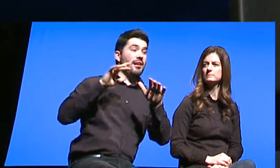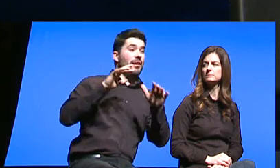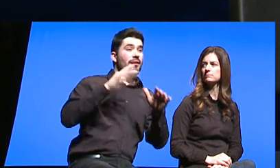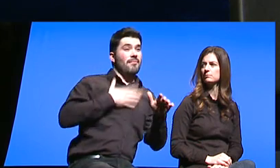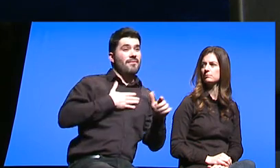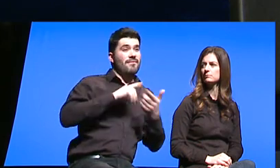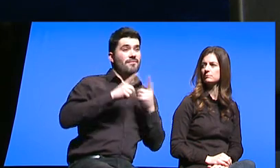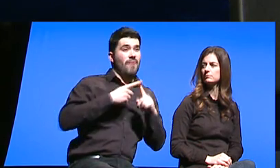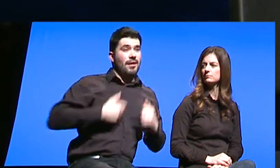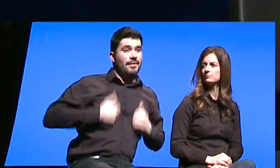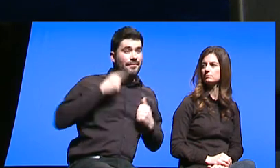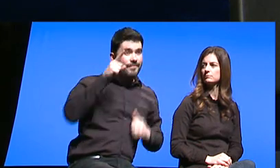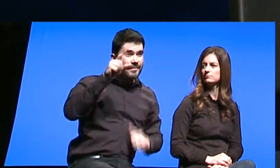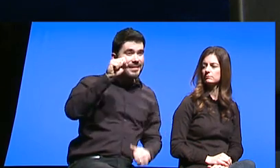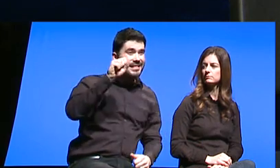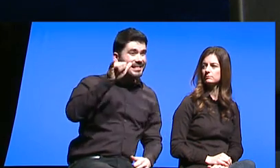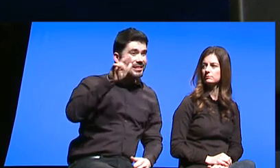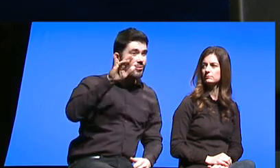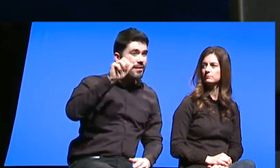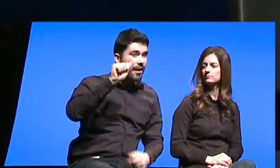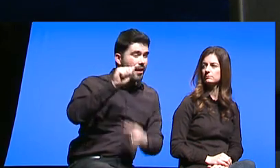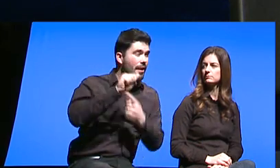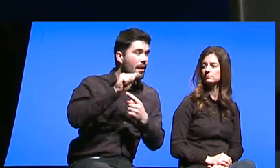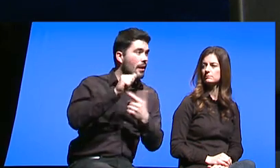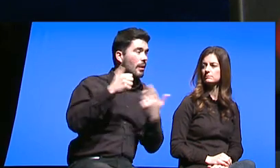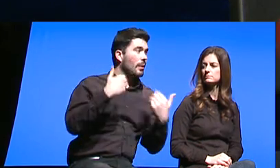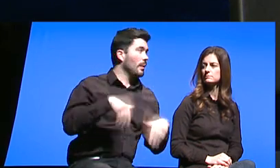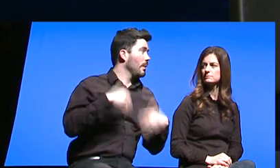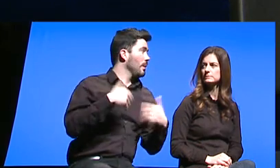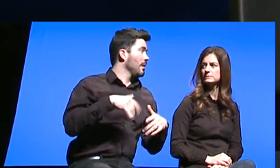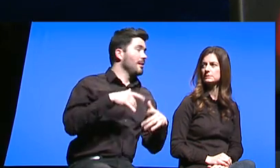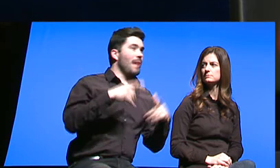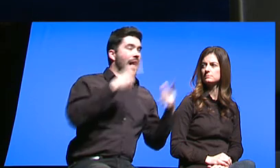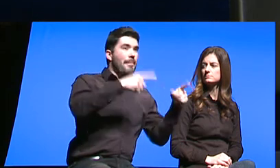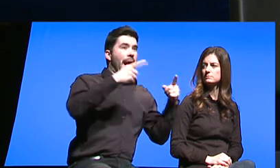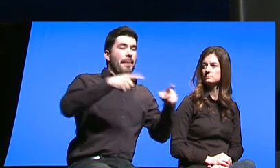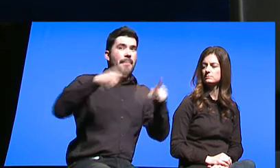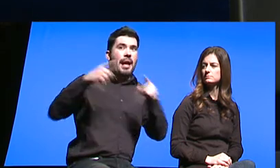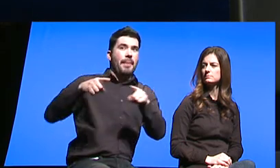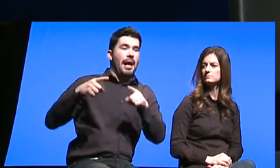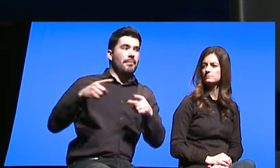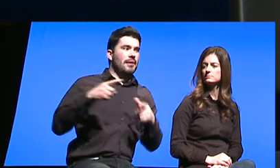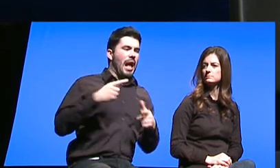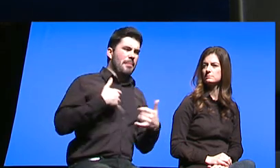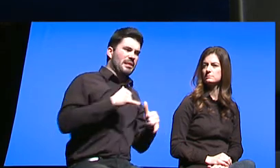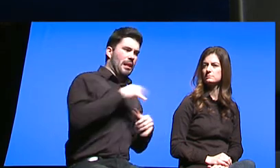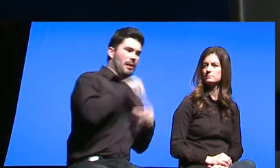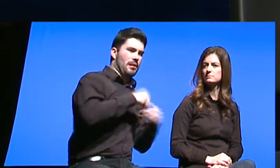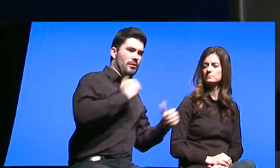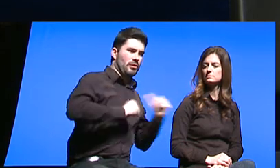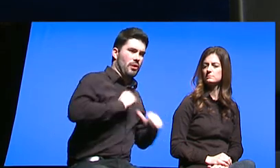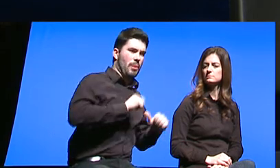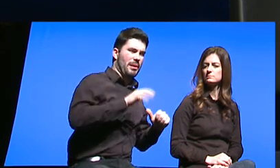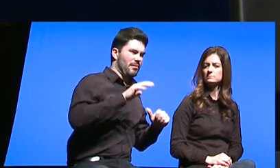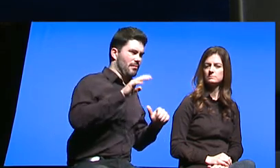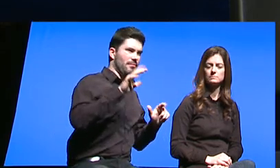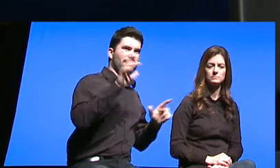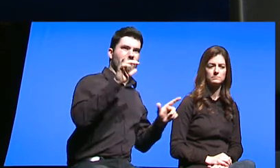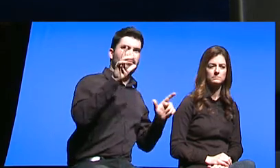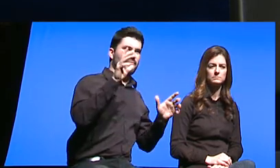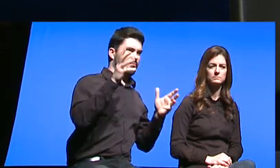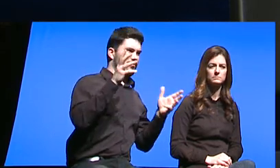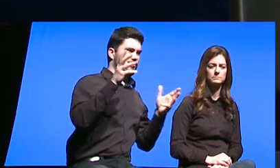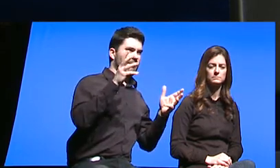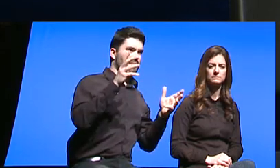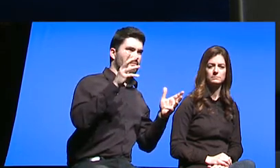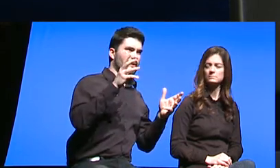in Syria, and, you know, just a lot of other things are happening. It's like, wow, I'm still in this production, but, like, is it getting